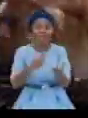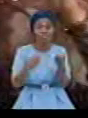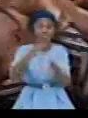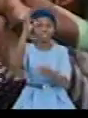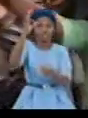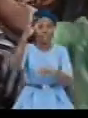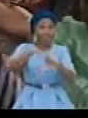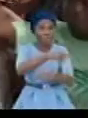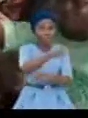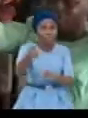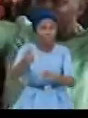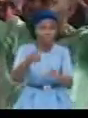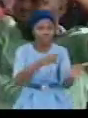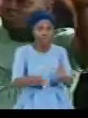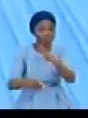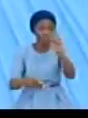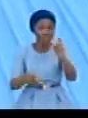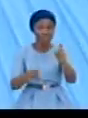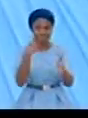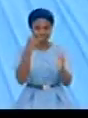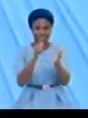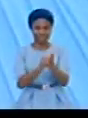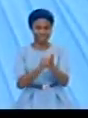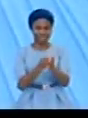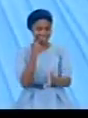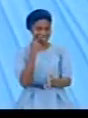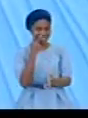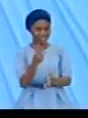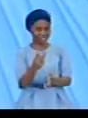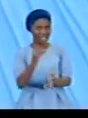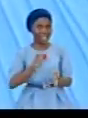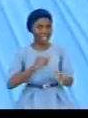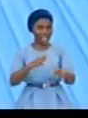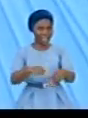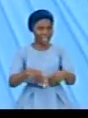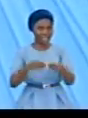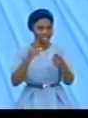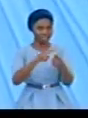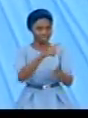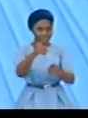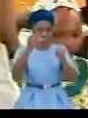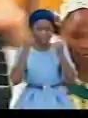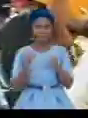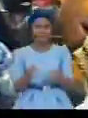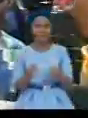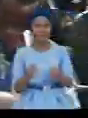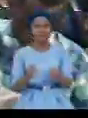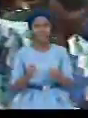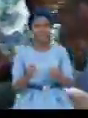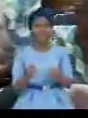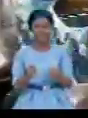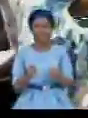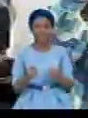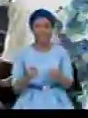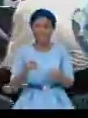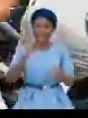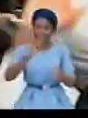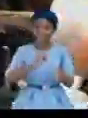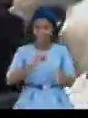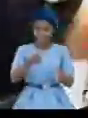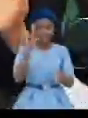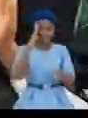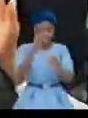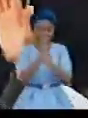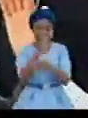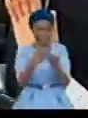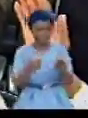It says, behold, I give unto you power. I'm getting something right now. I'm receiving something